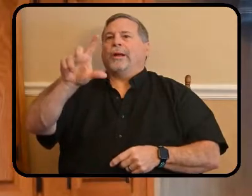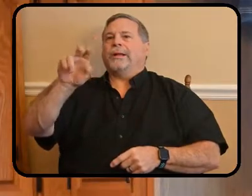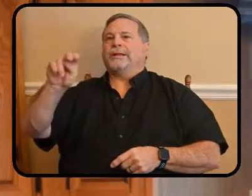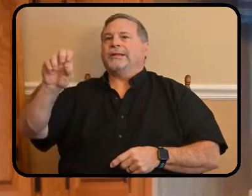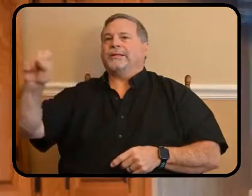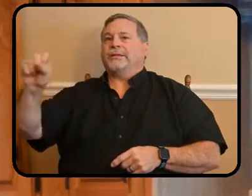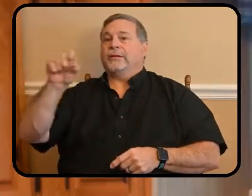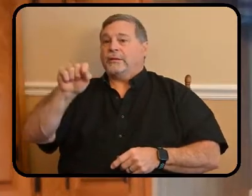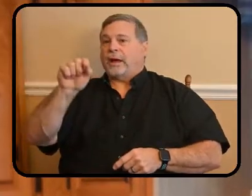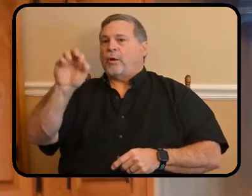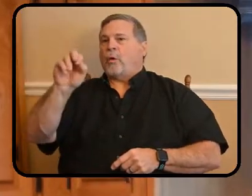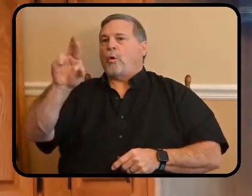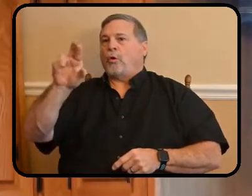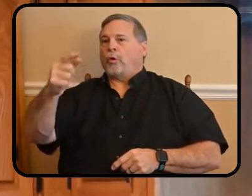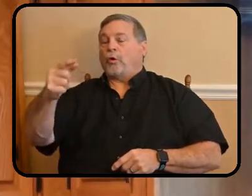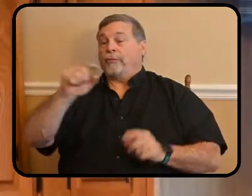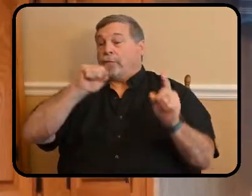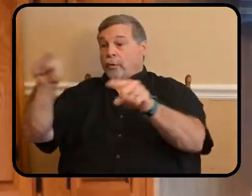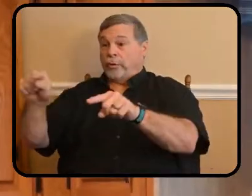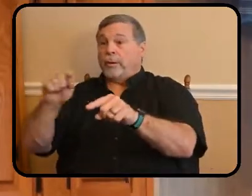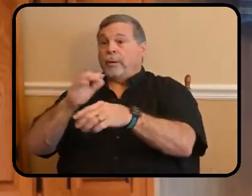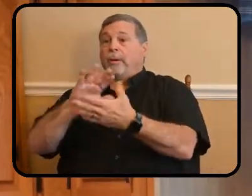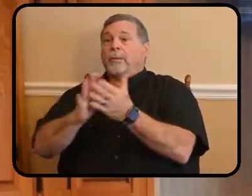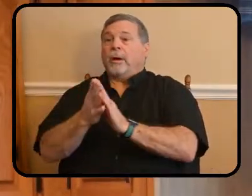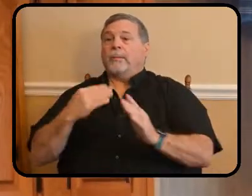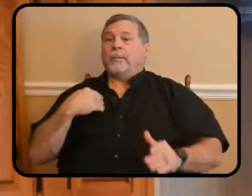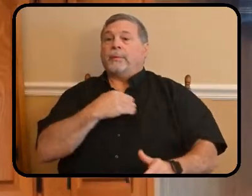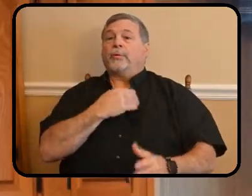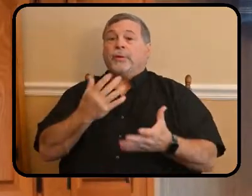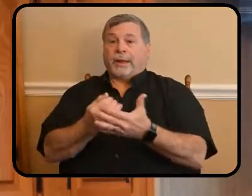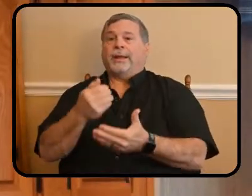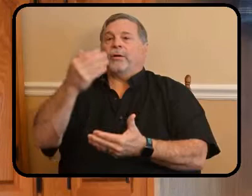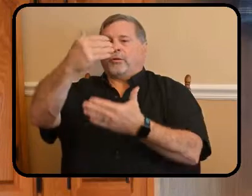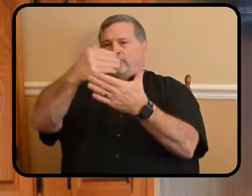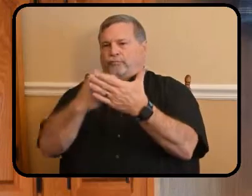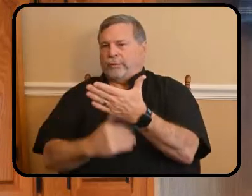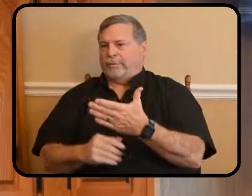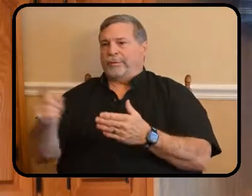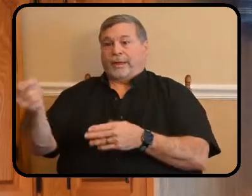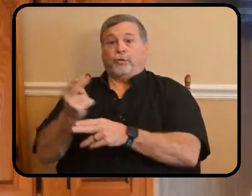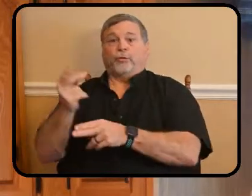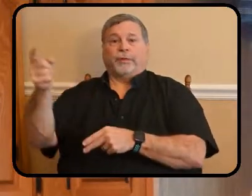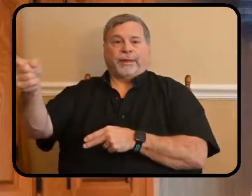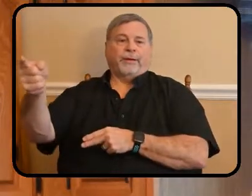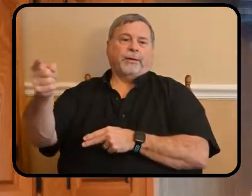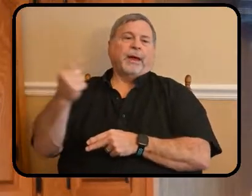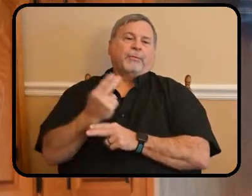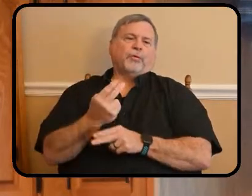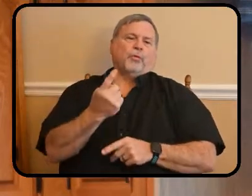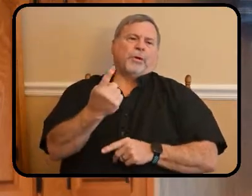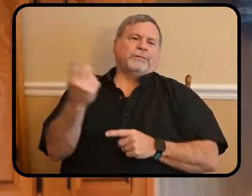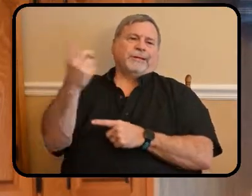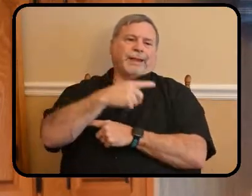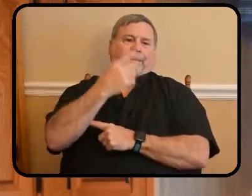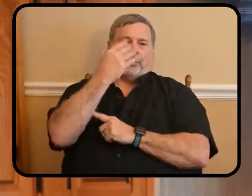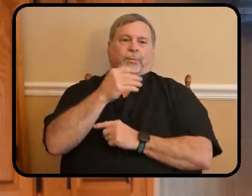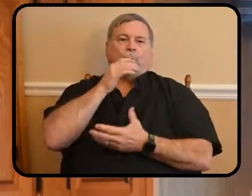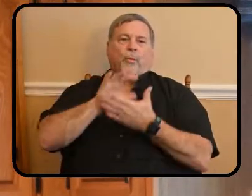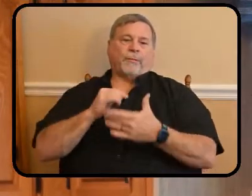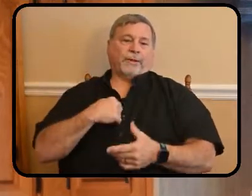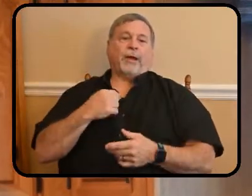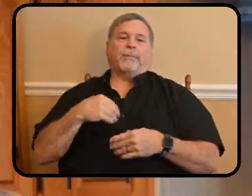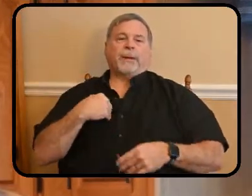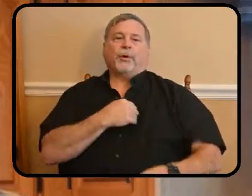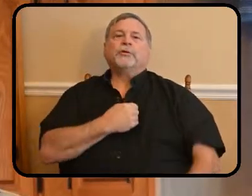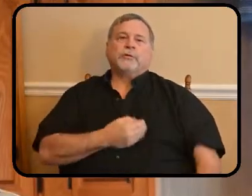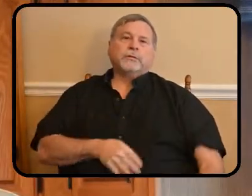and if you become a member, you can get their whole list of recipes that they're using. I'm just using one today because my wife and I are